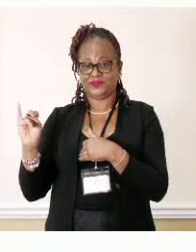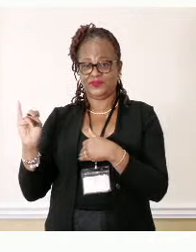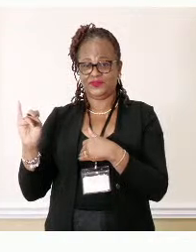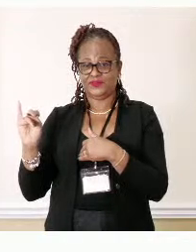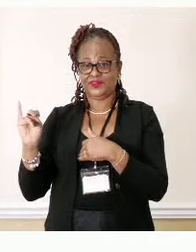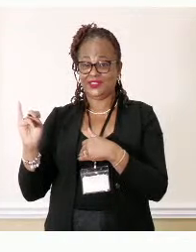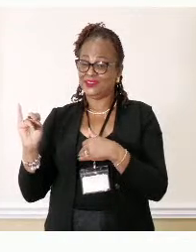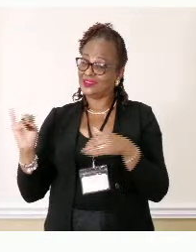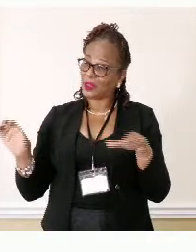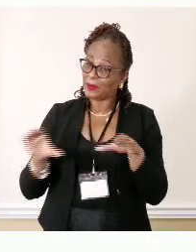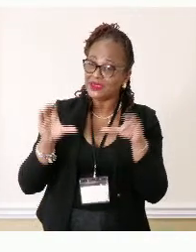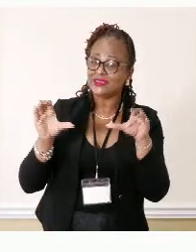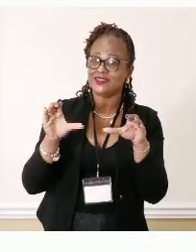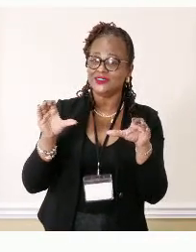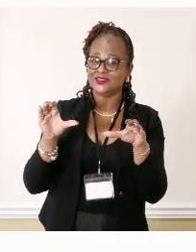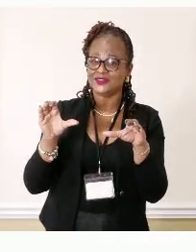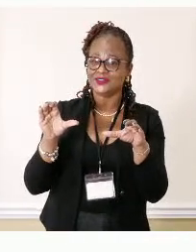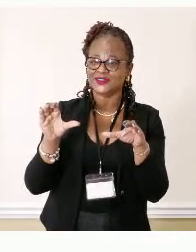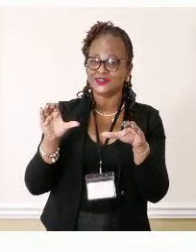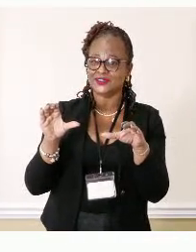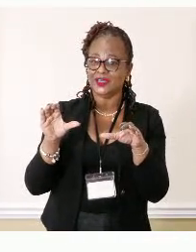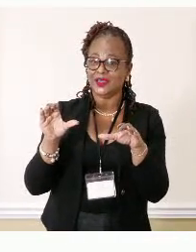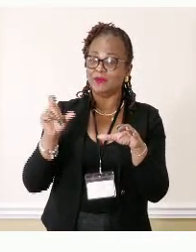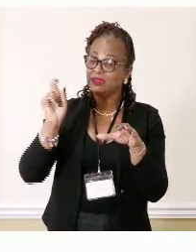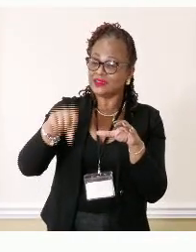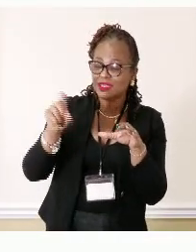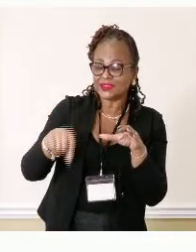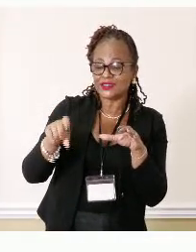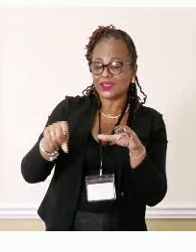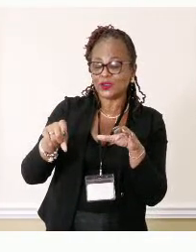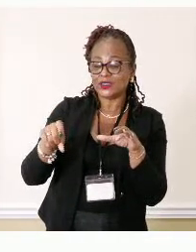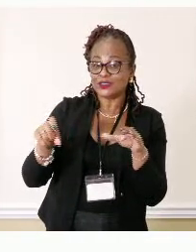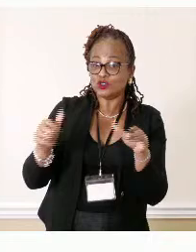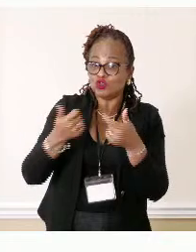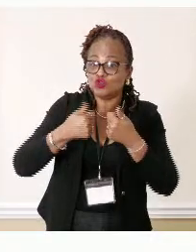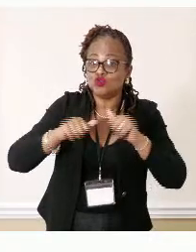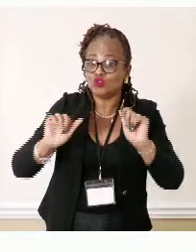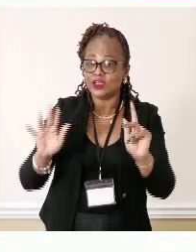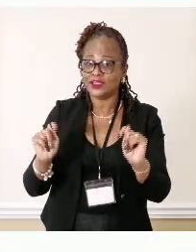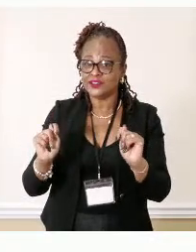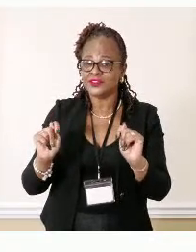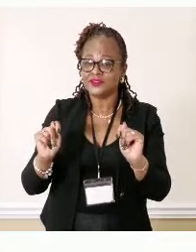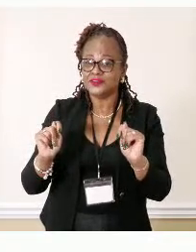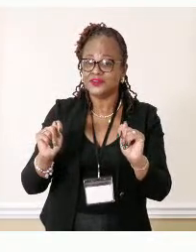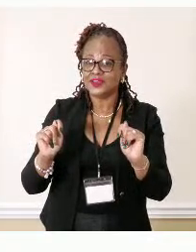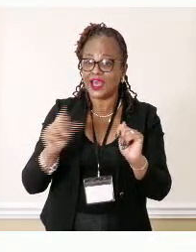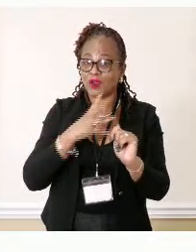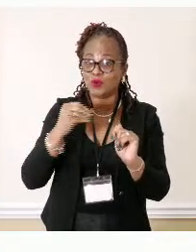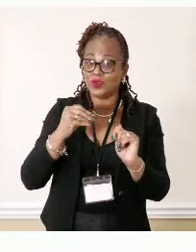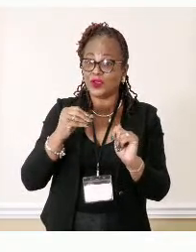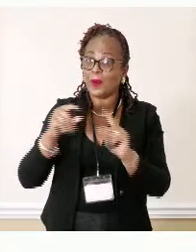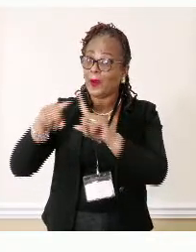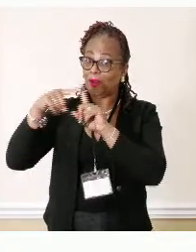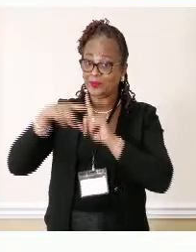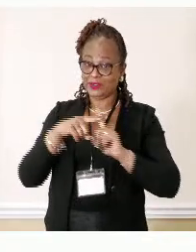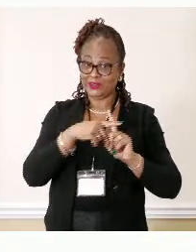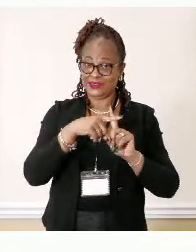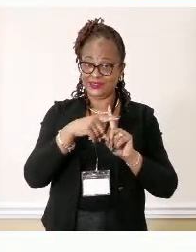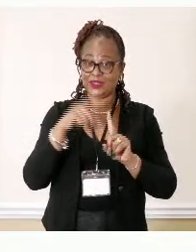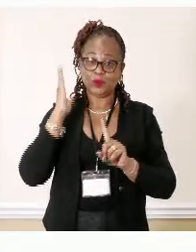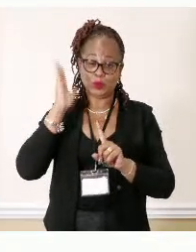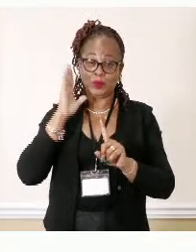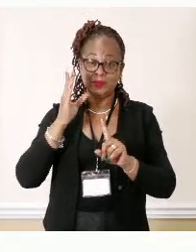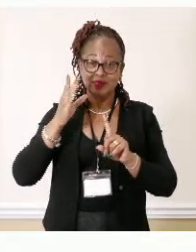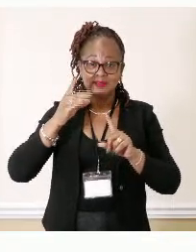overly ambitious. It's necessary to attempt it, and we are optimistic that we will be